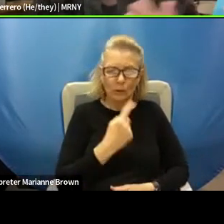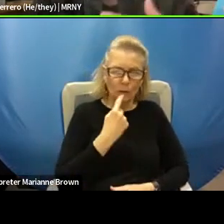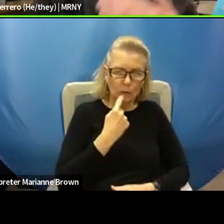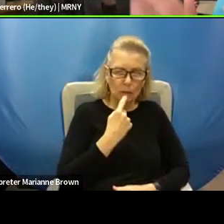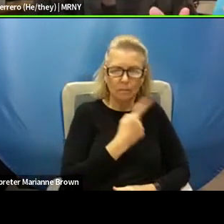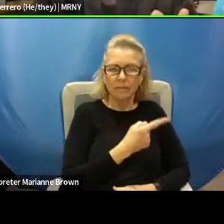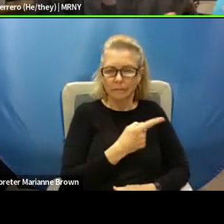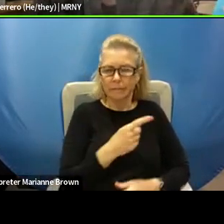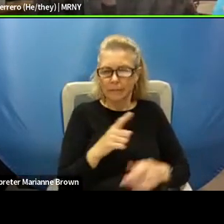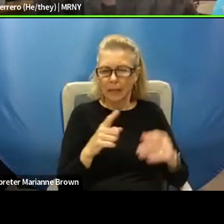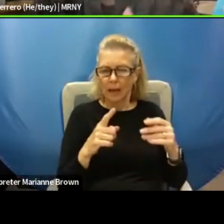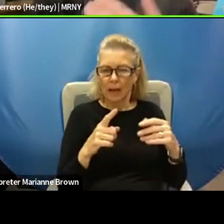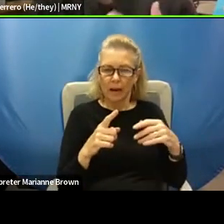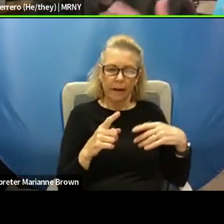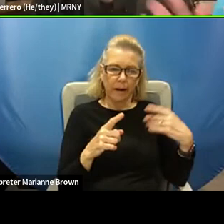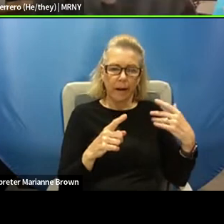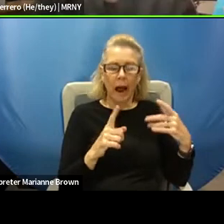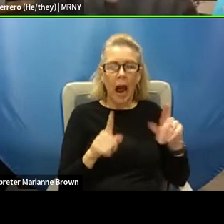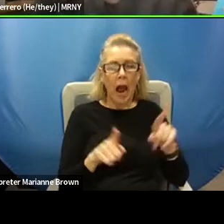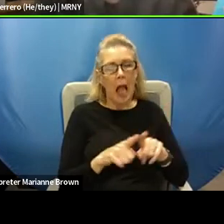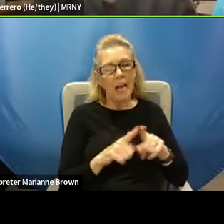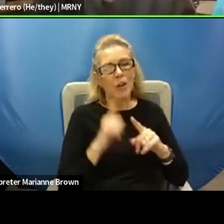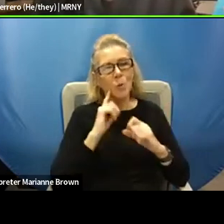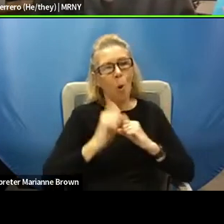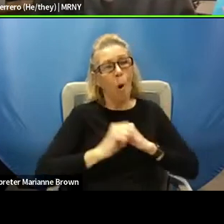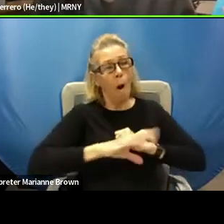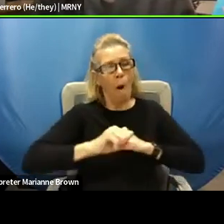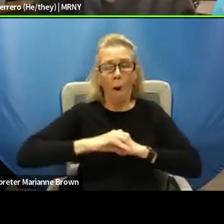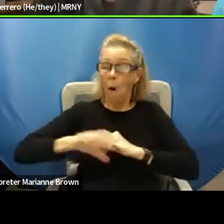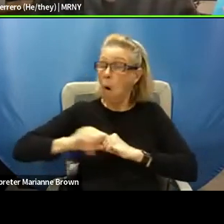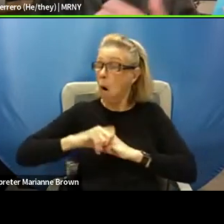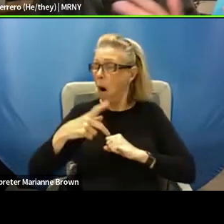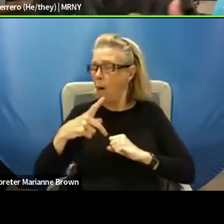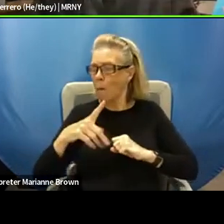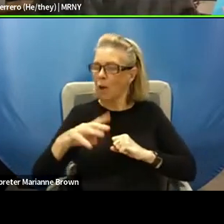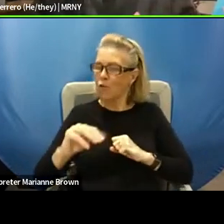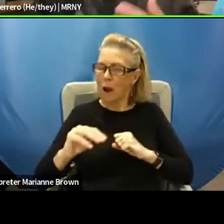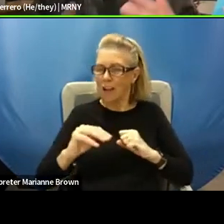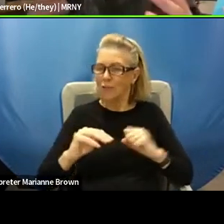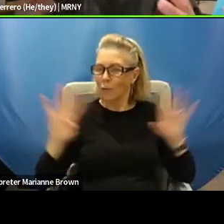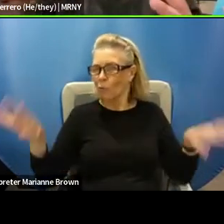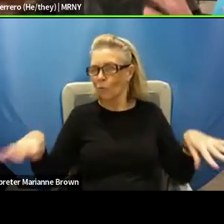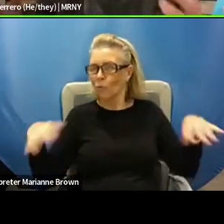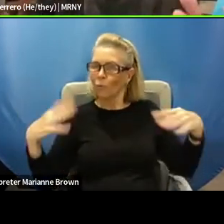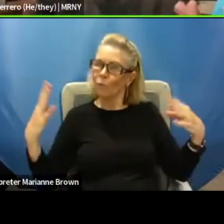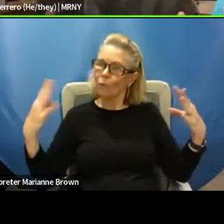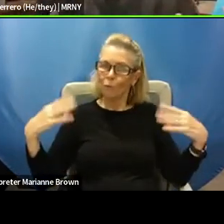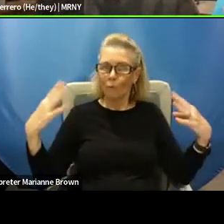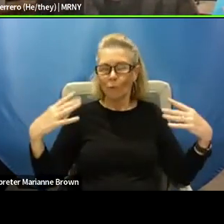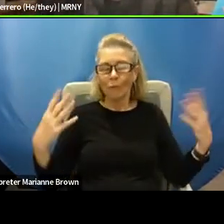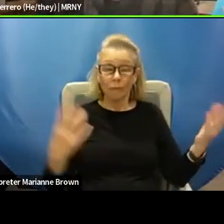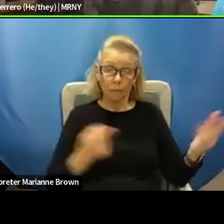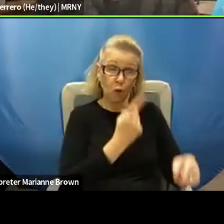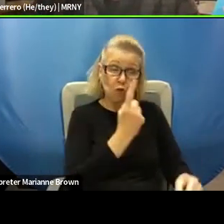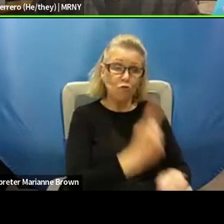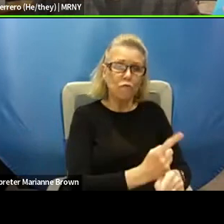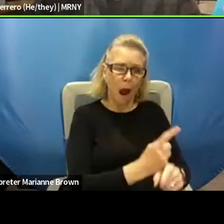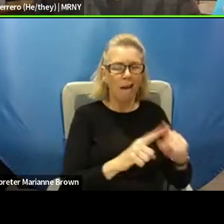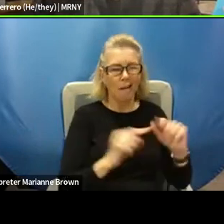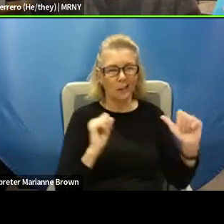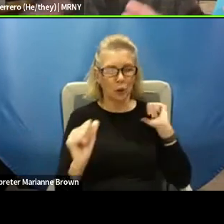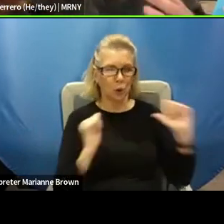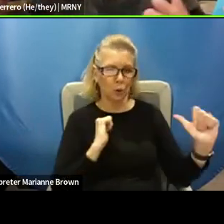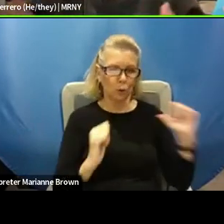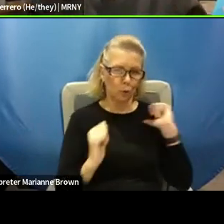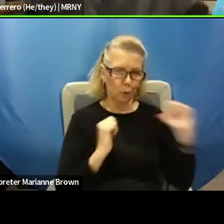to pass like legislation. Yeah, most of that is performative. There are like queer politicians who are like,